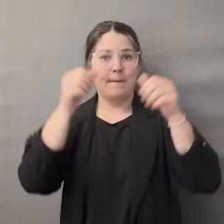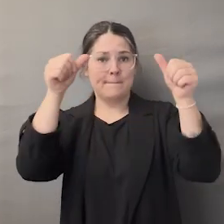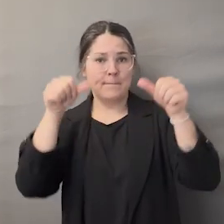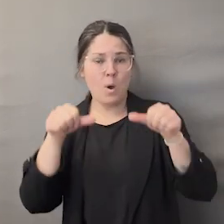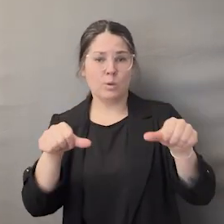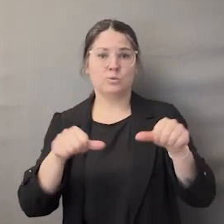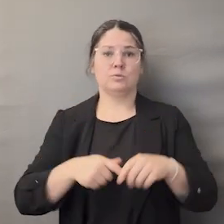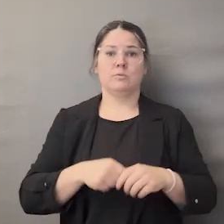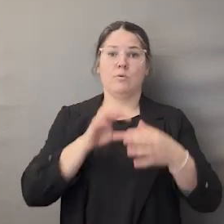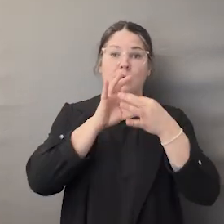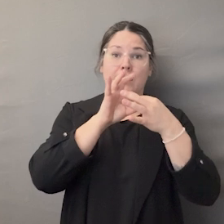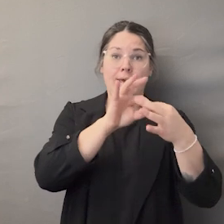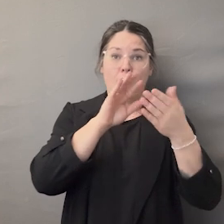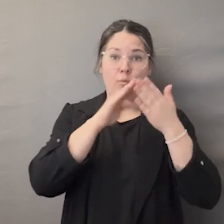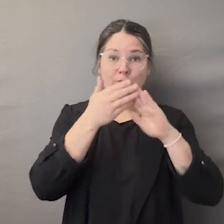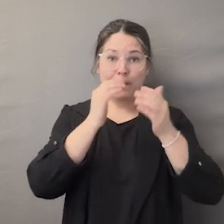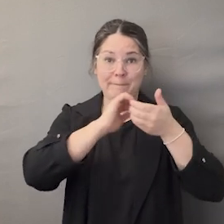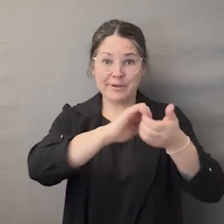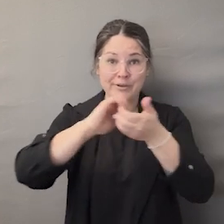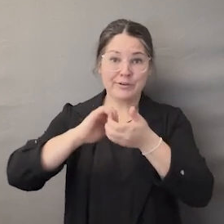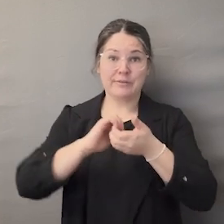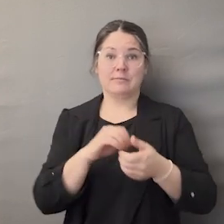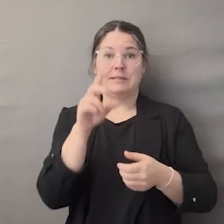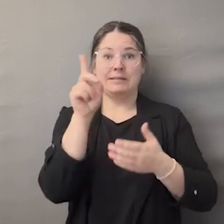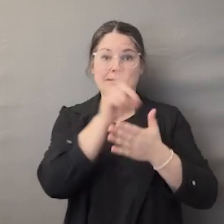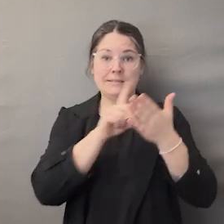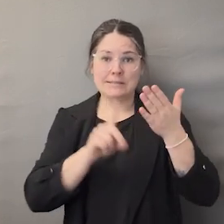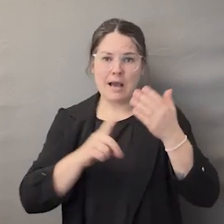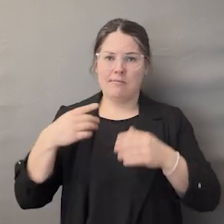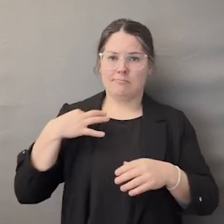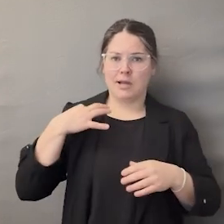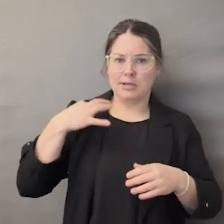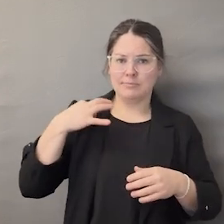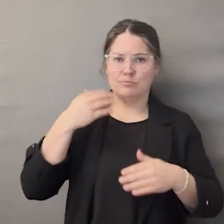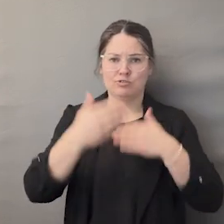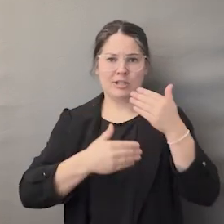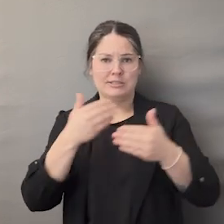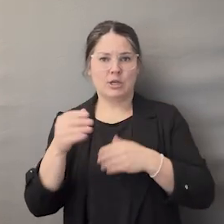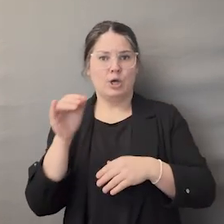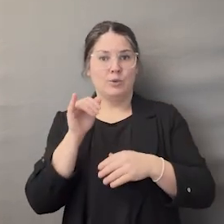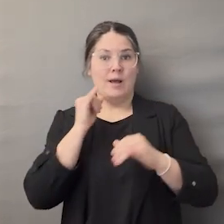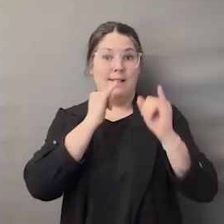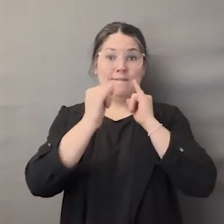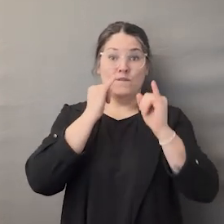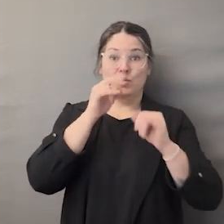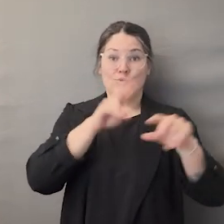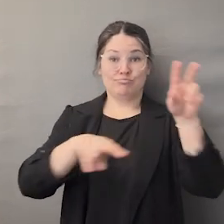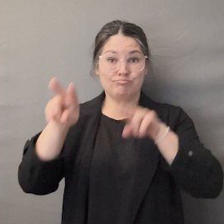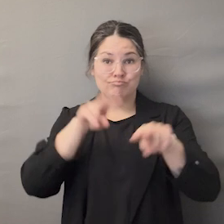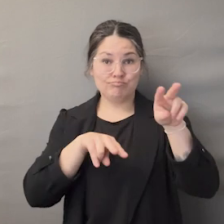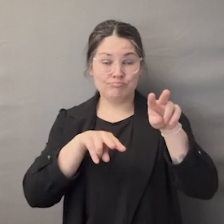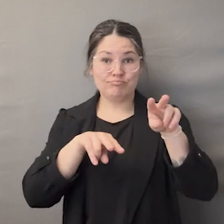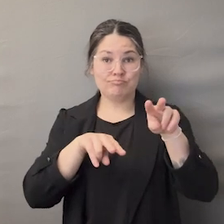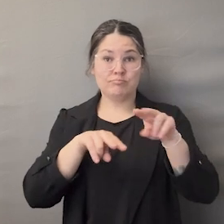with community partners, designing the application process, and evaluating candidates. Accessibility and inclusion